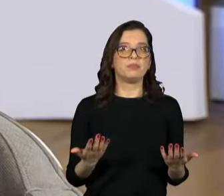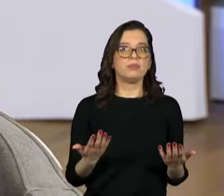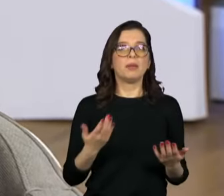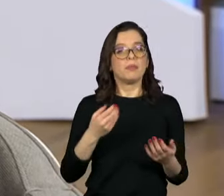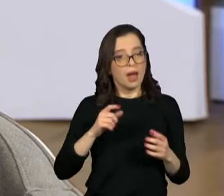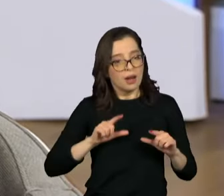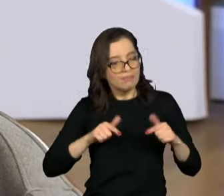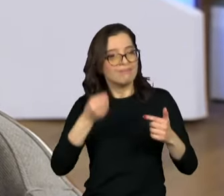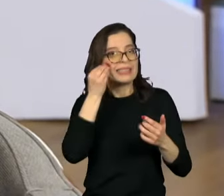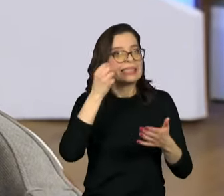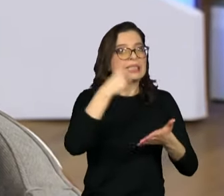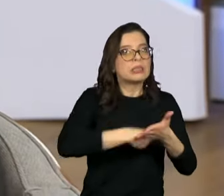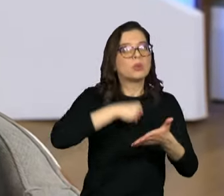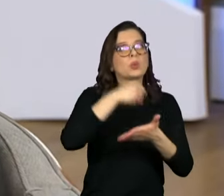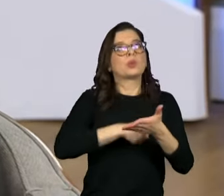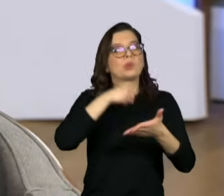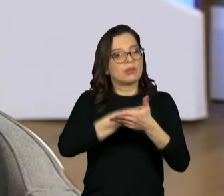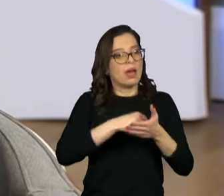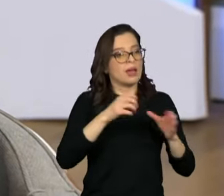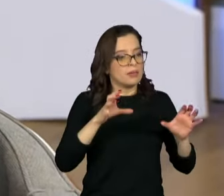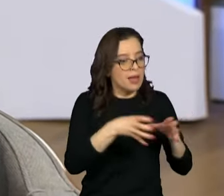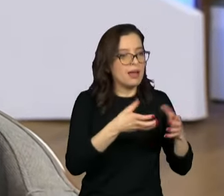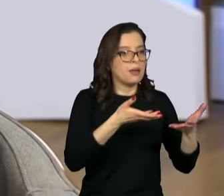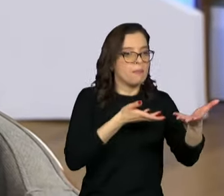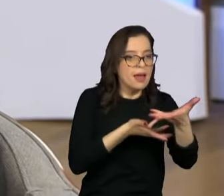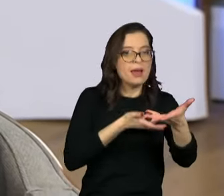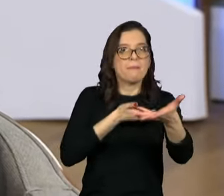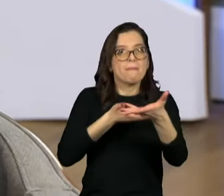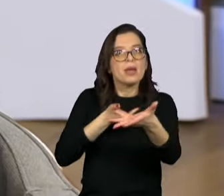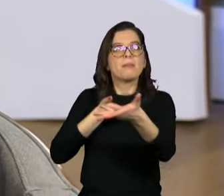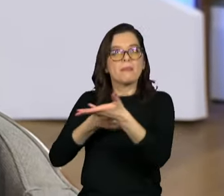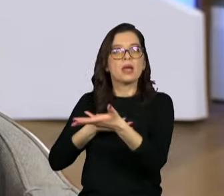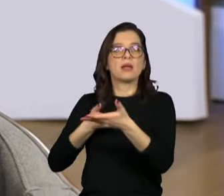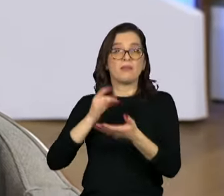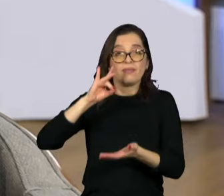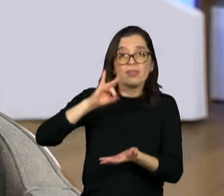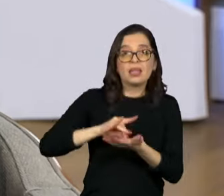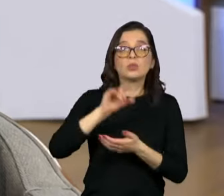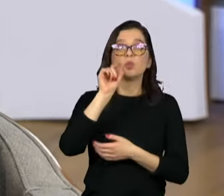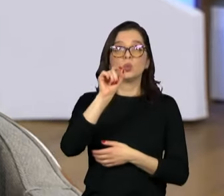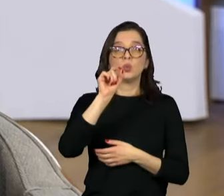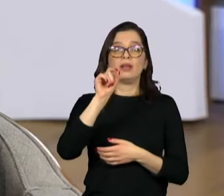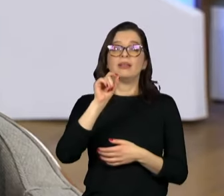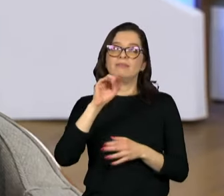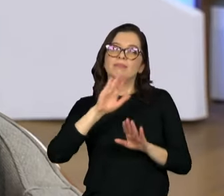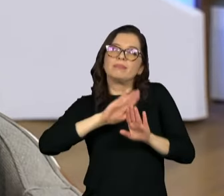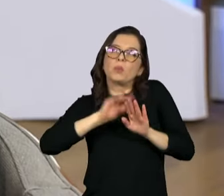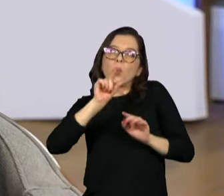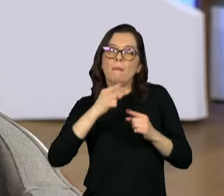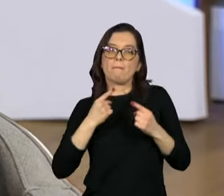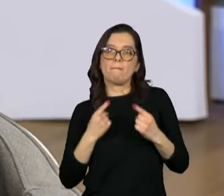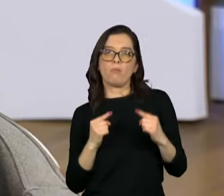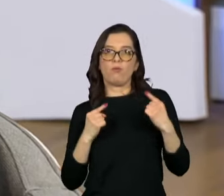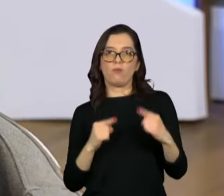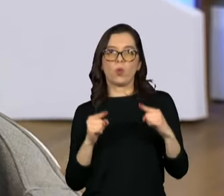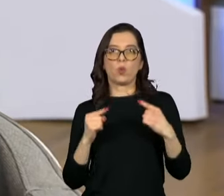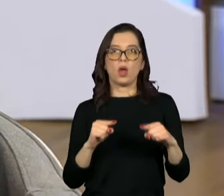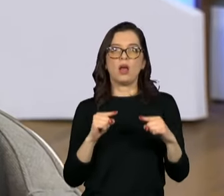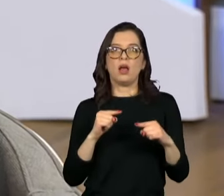and to engage us. They call it engagement. It's really more a kind of provocation